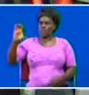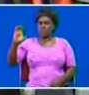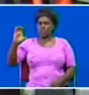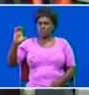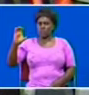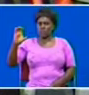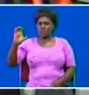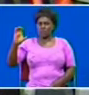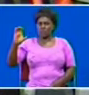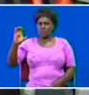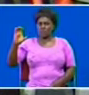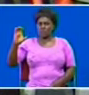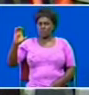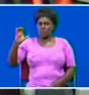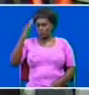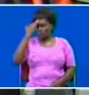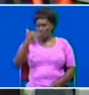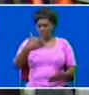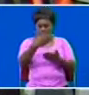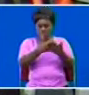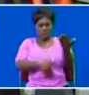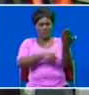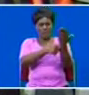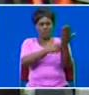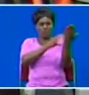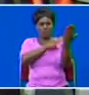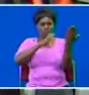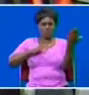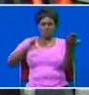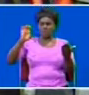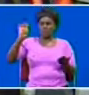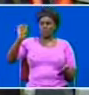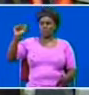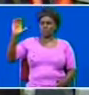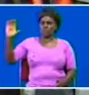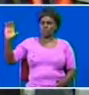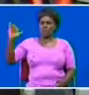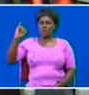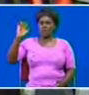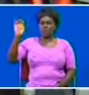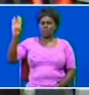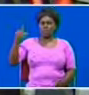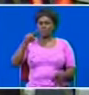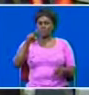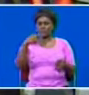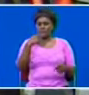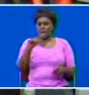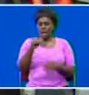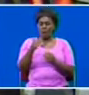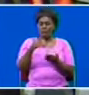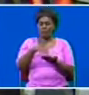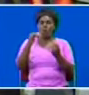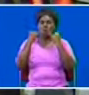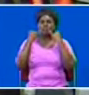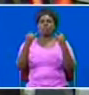was taken in light of the list given to the commission by the EACC. The IEBC has also requested for more